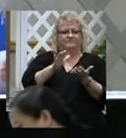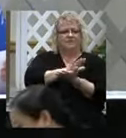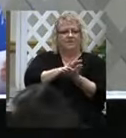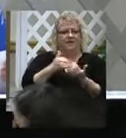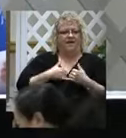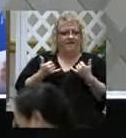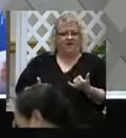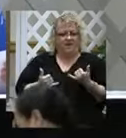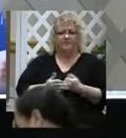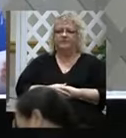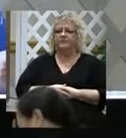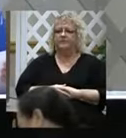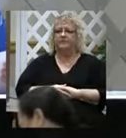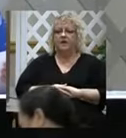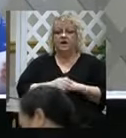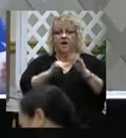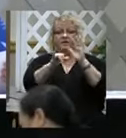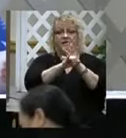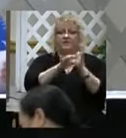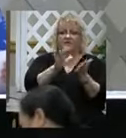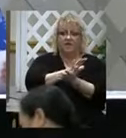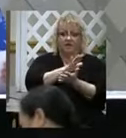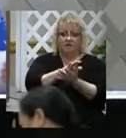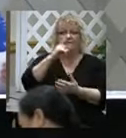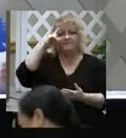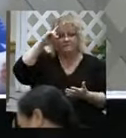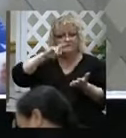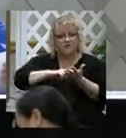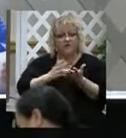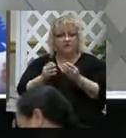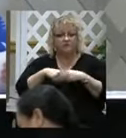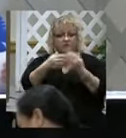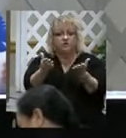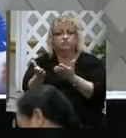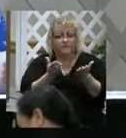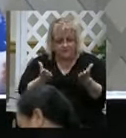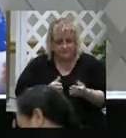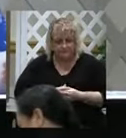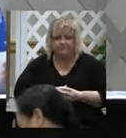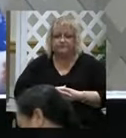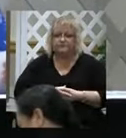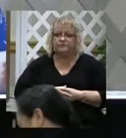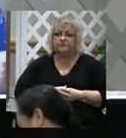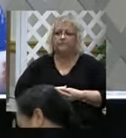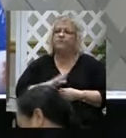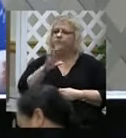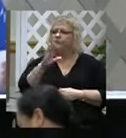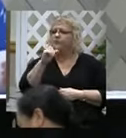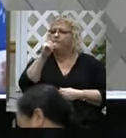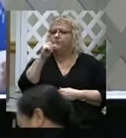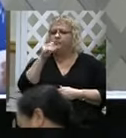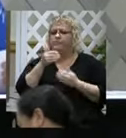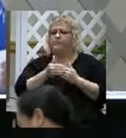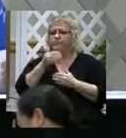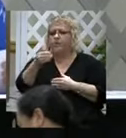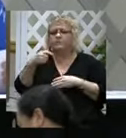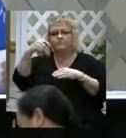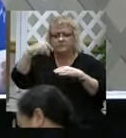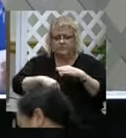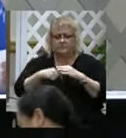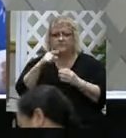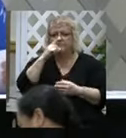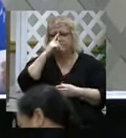you want to identify the documents that are meant for service users. And I want to just take that a bit deeper